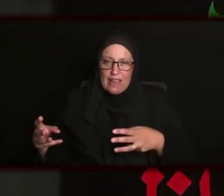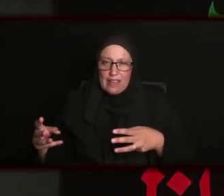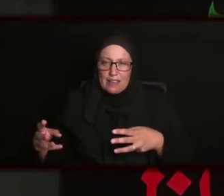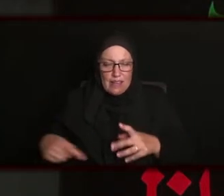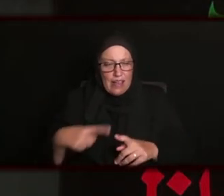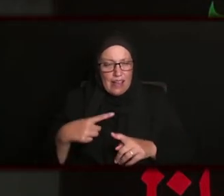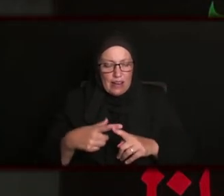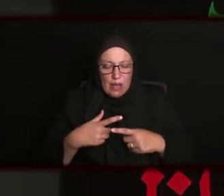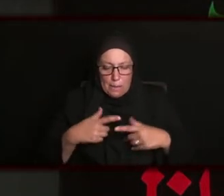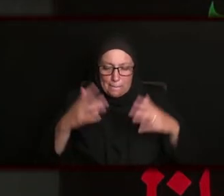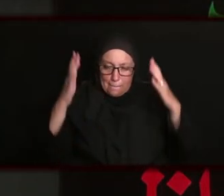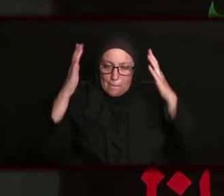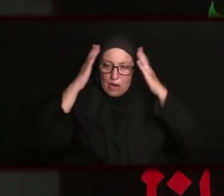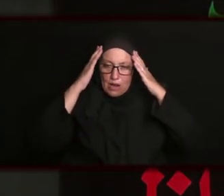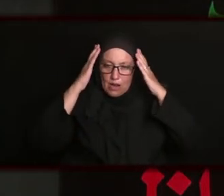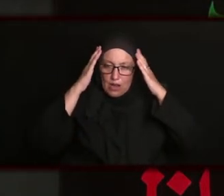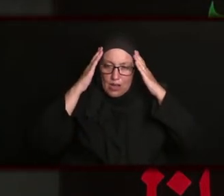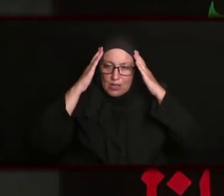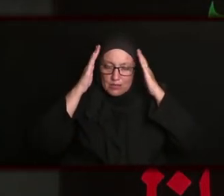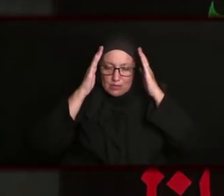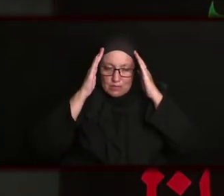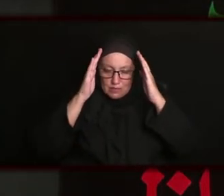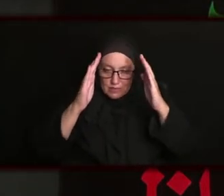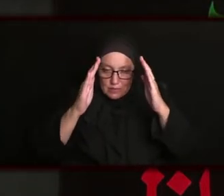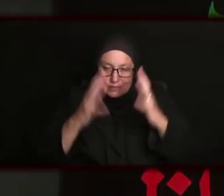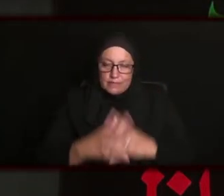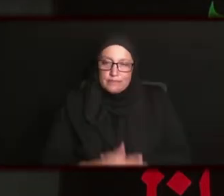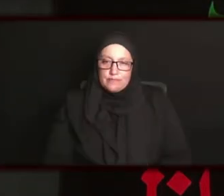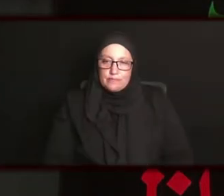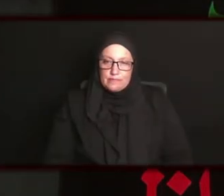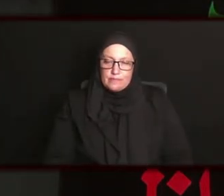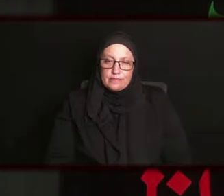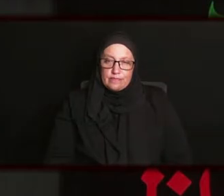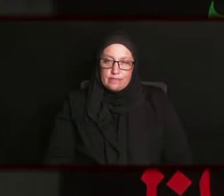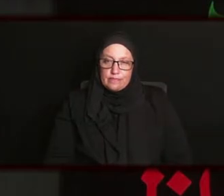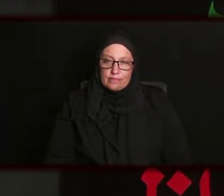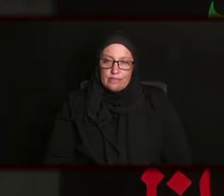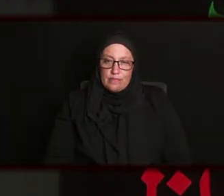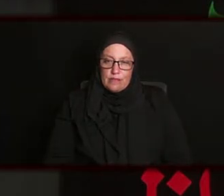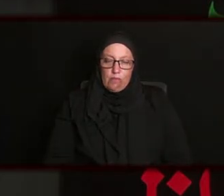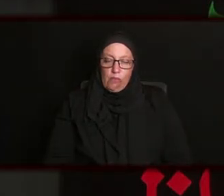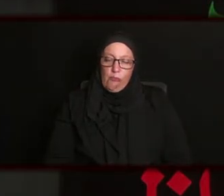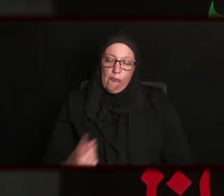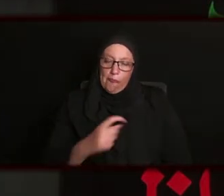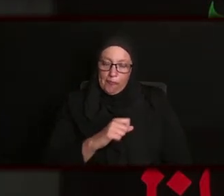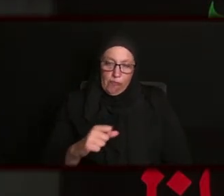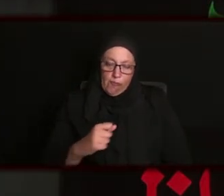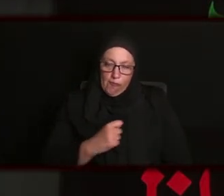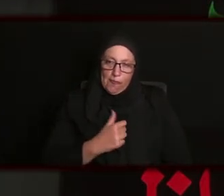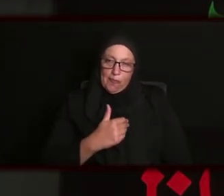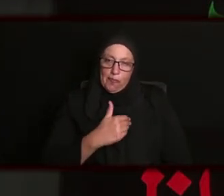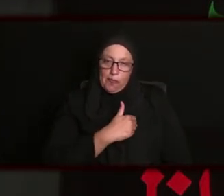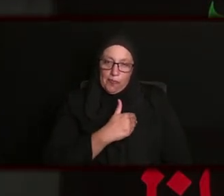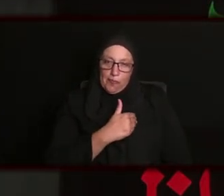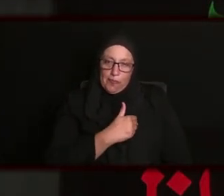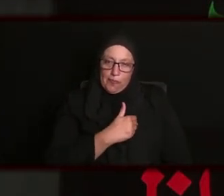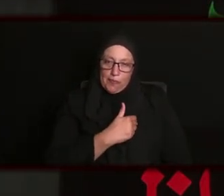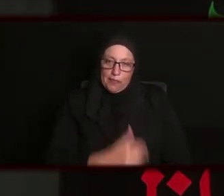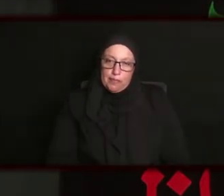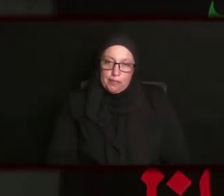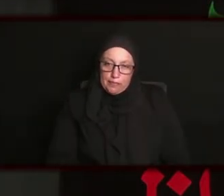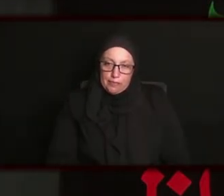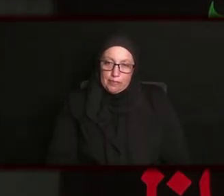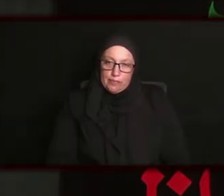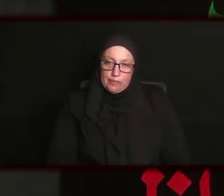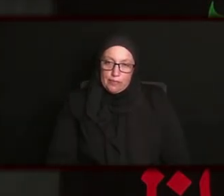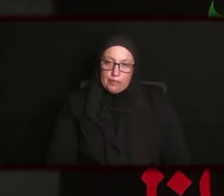minds and our mentality, our mindset, and to our hearts. Now, it sounds very general, but what do I mean by